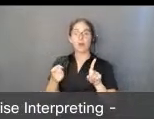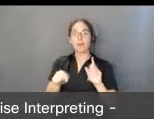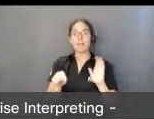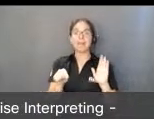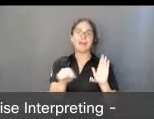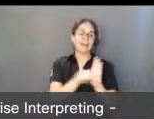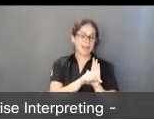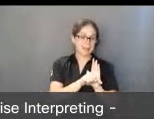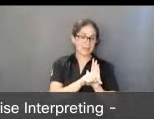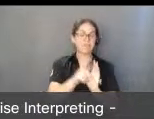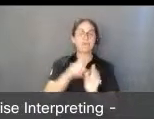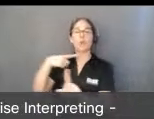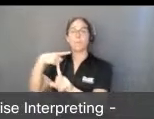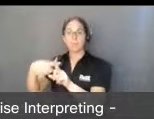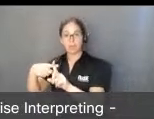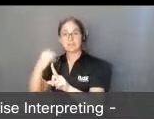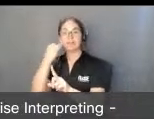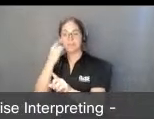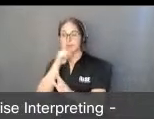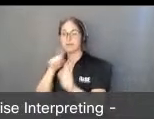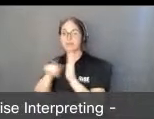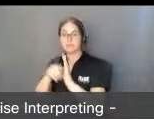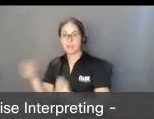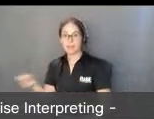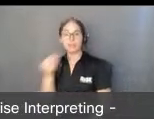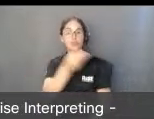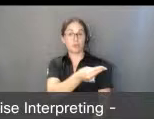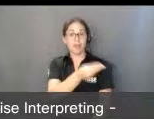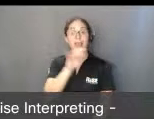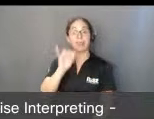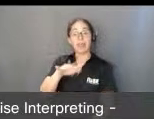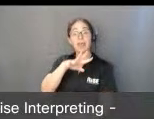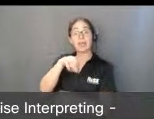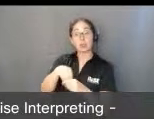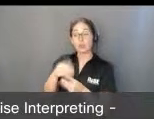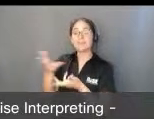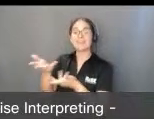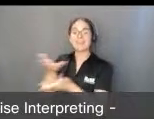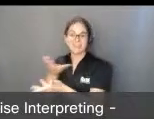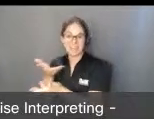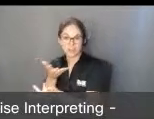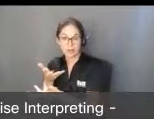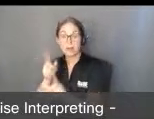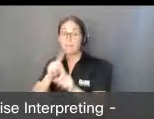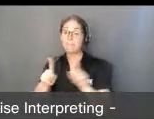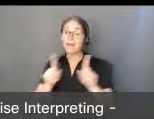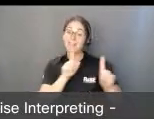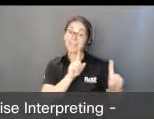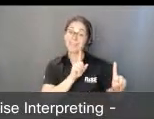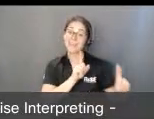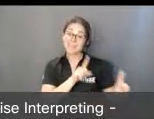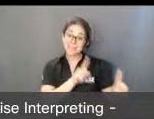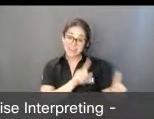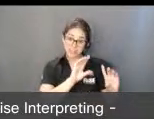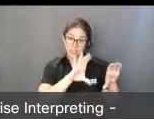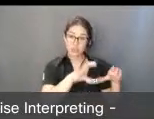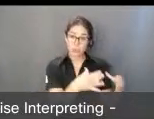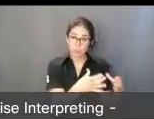the assignment is turned in, so that will count as engagement. What we talked about in the attendance group is